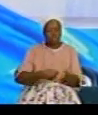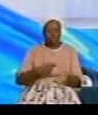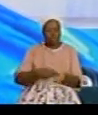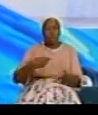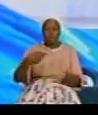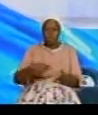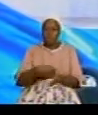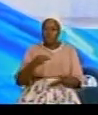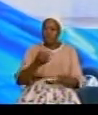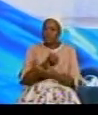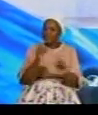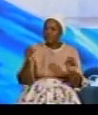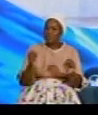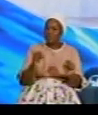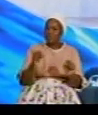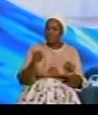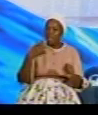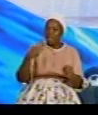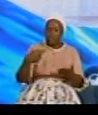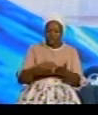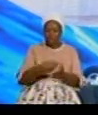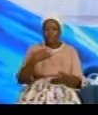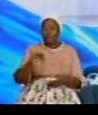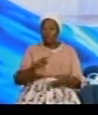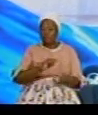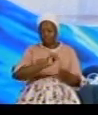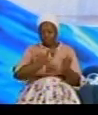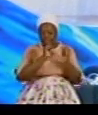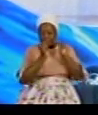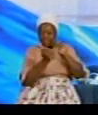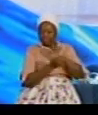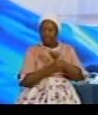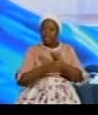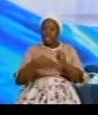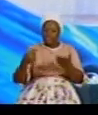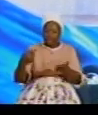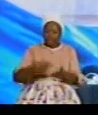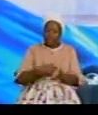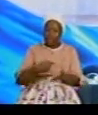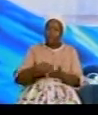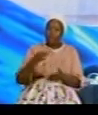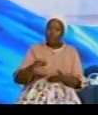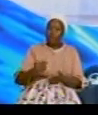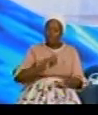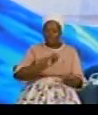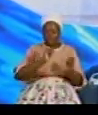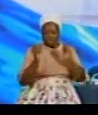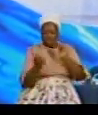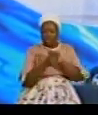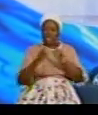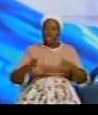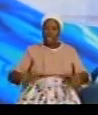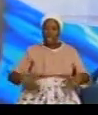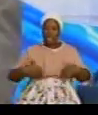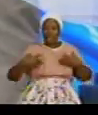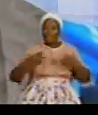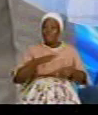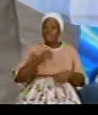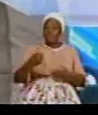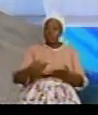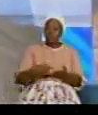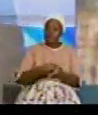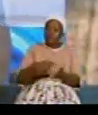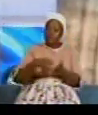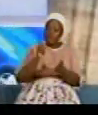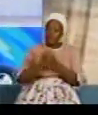of salvation, the gospel of transformation, the gospel of a changed life, the gospel